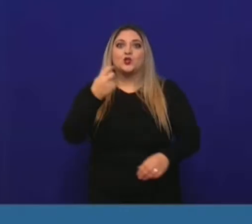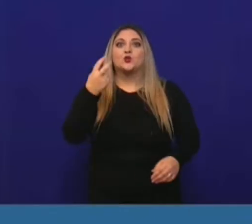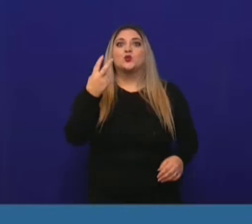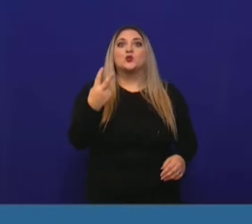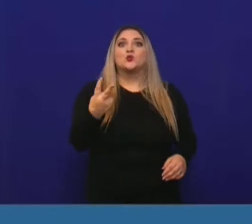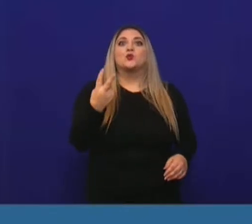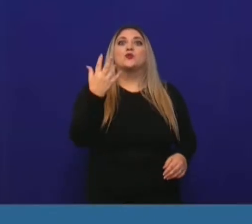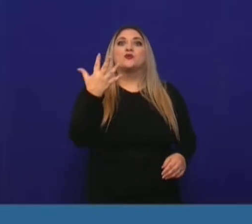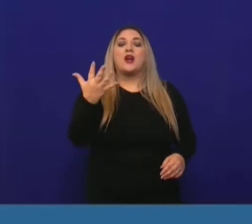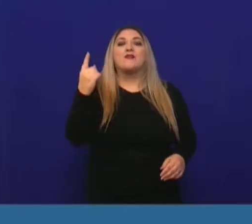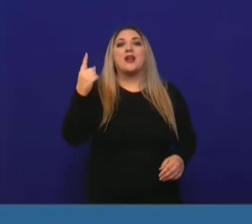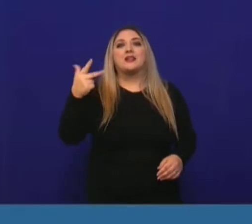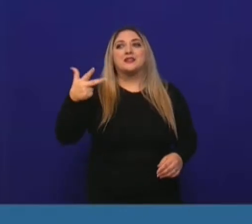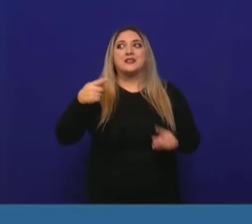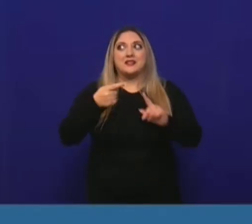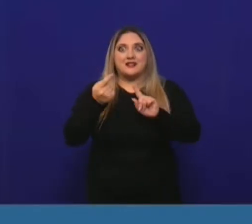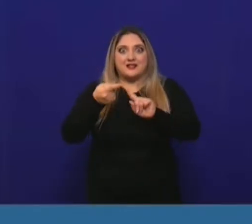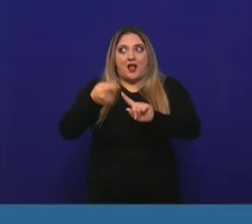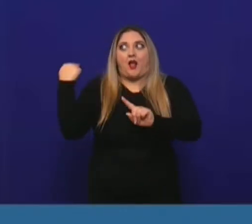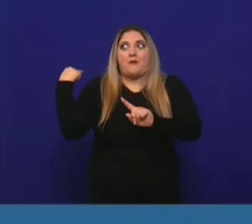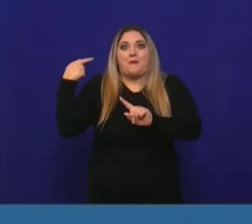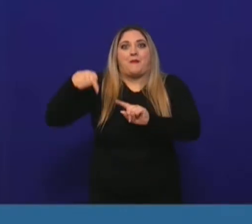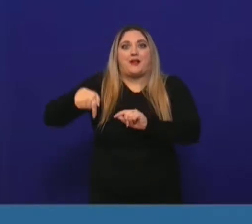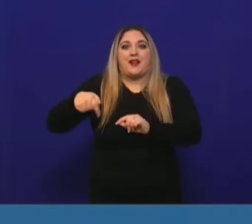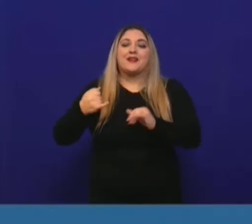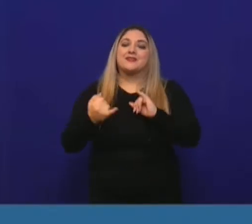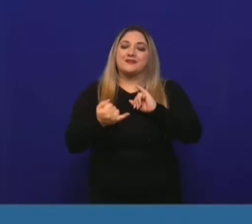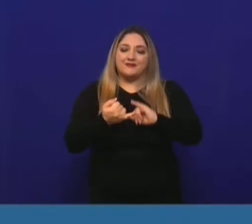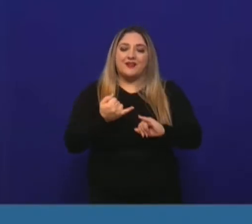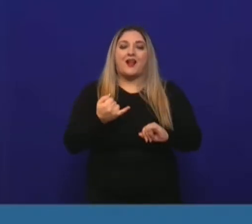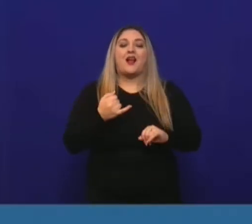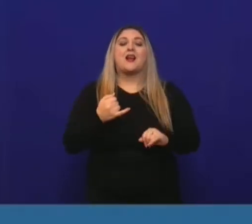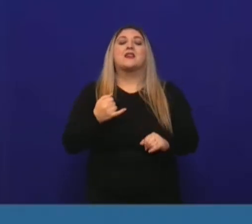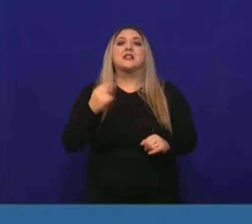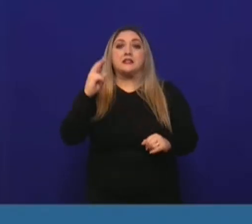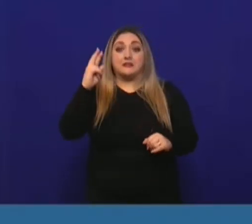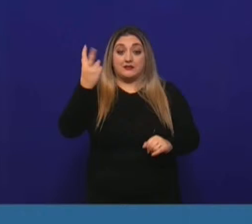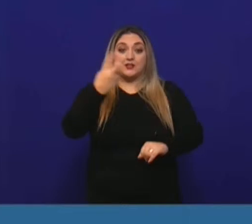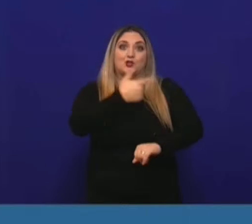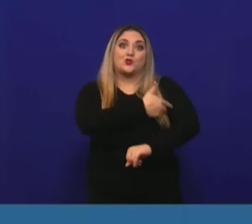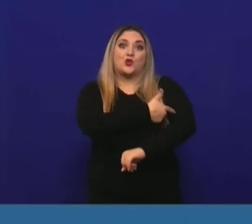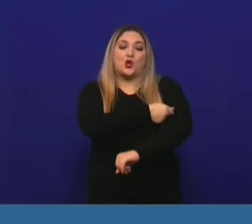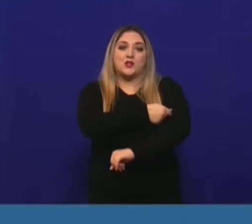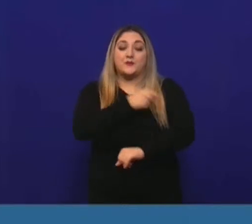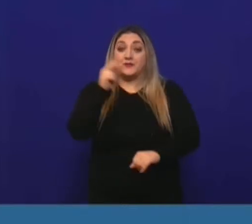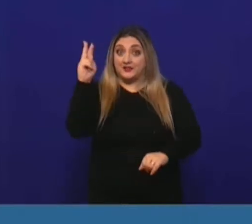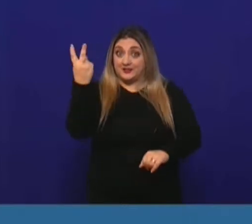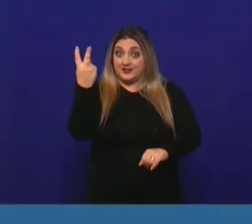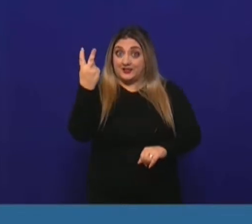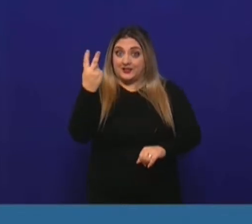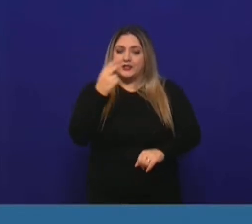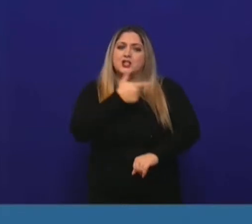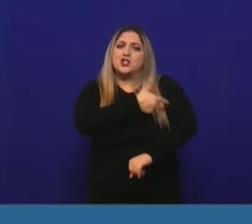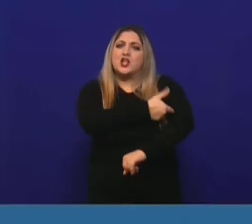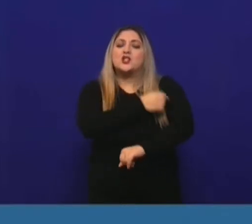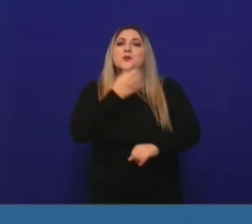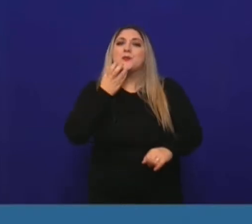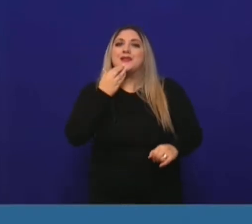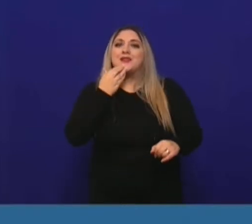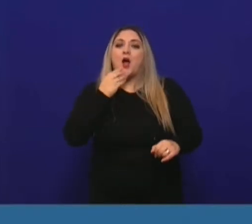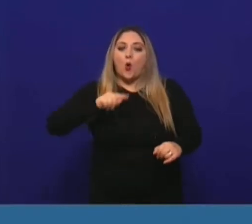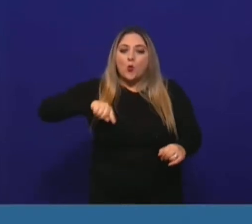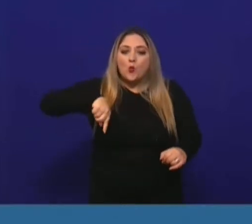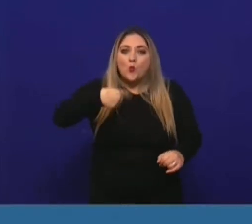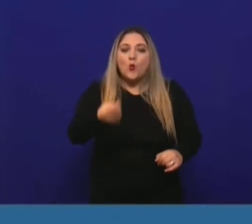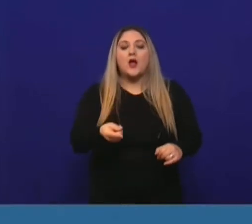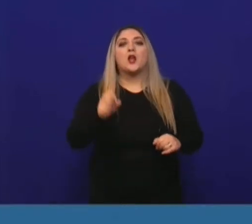2518 sal-bieraħ li tajnihom it-tieni doża. Fakkarkom li t-tieni doża tingħata wara 21 ġurnata